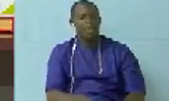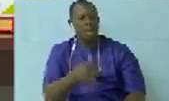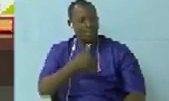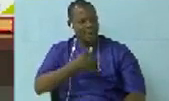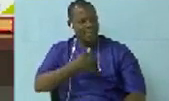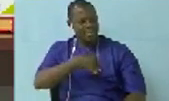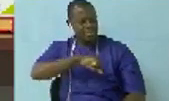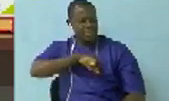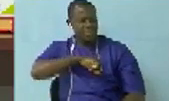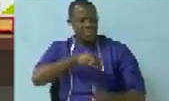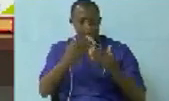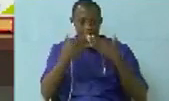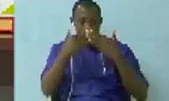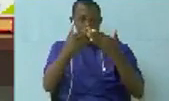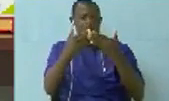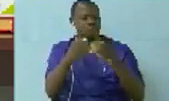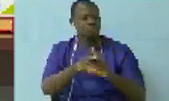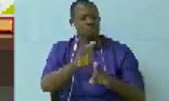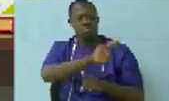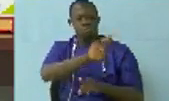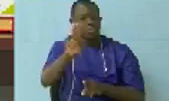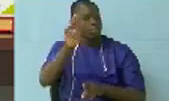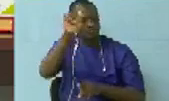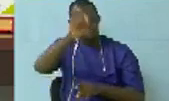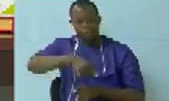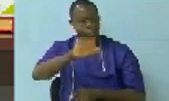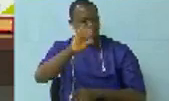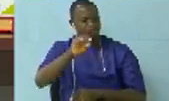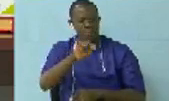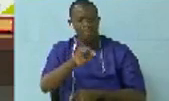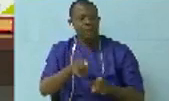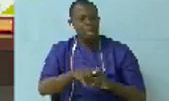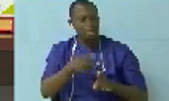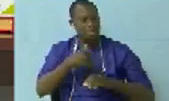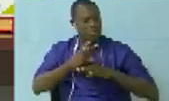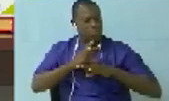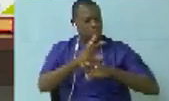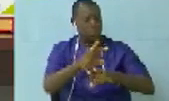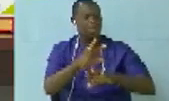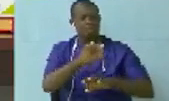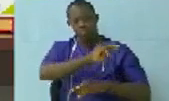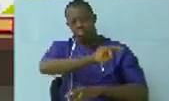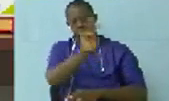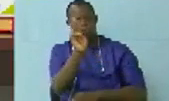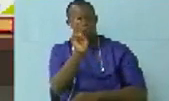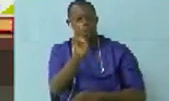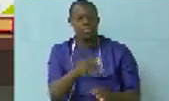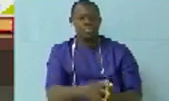him, I cannot do that, and I'm not interested.